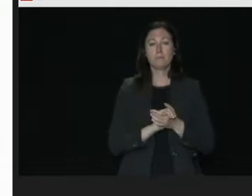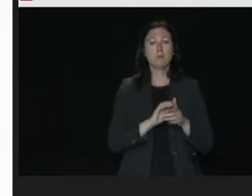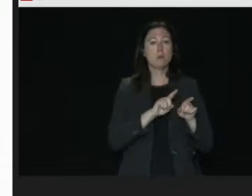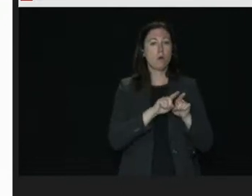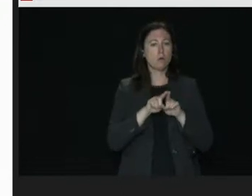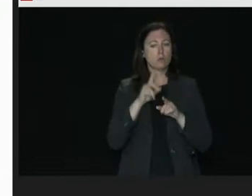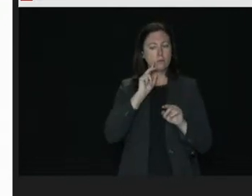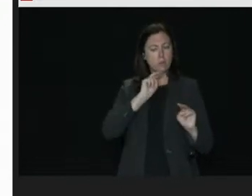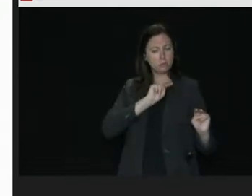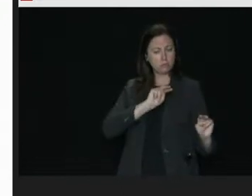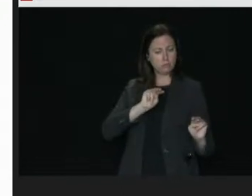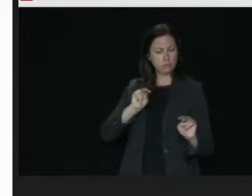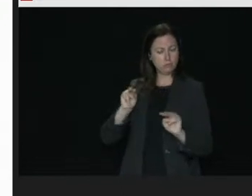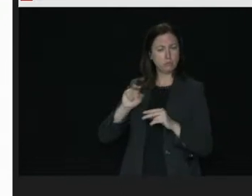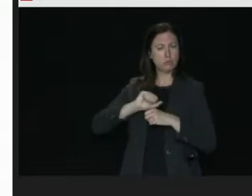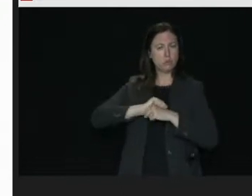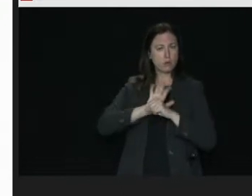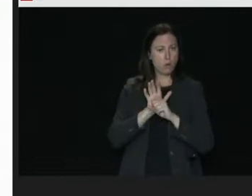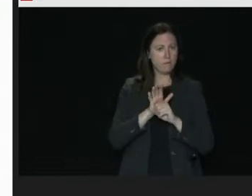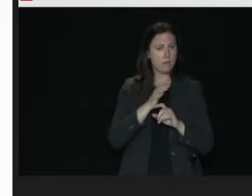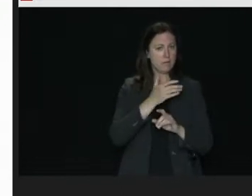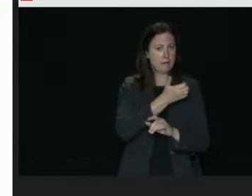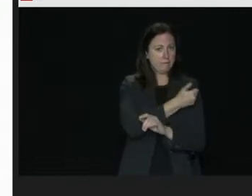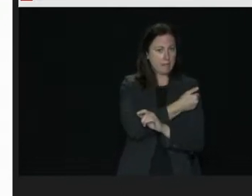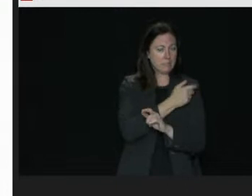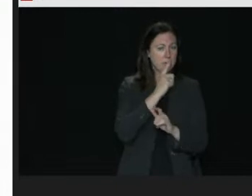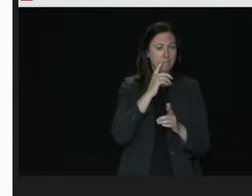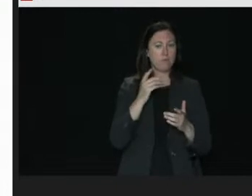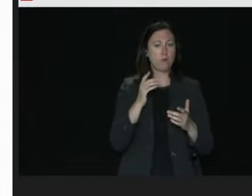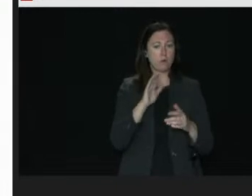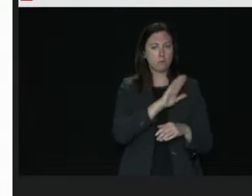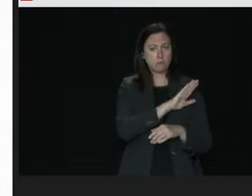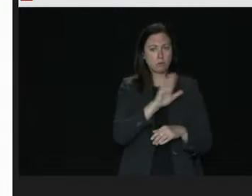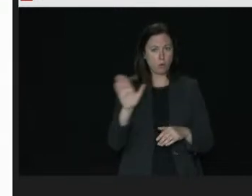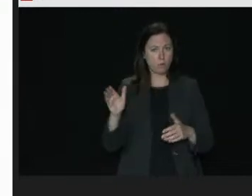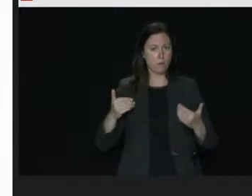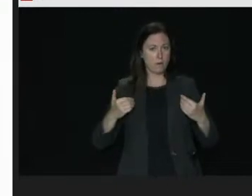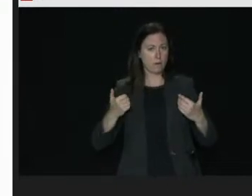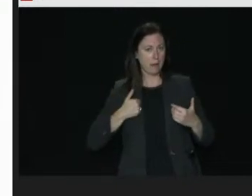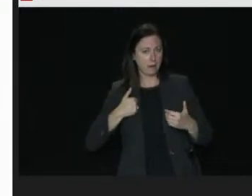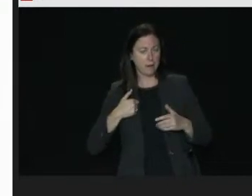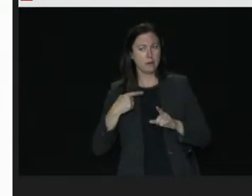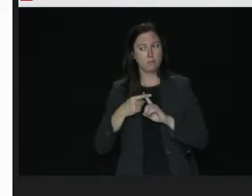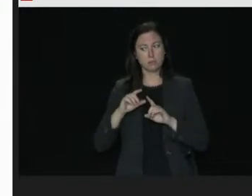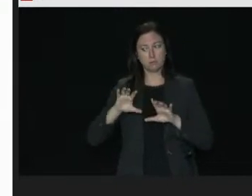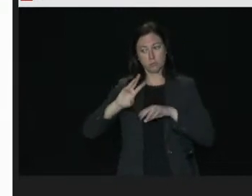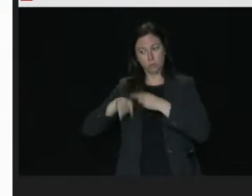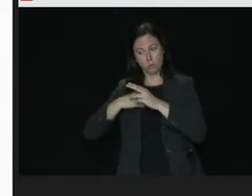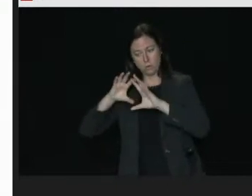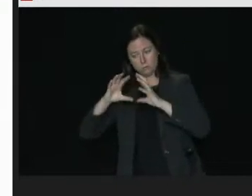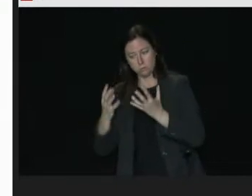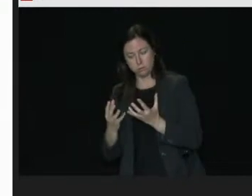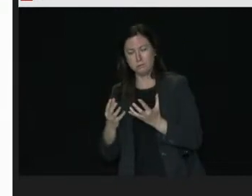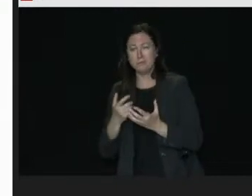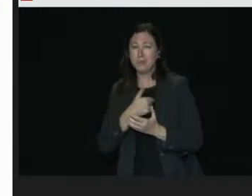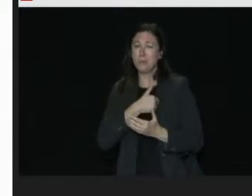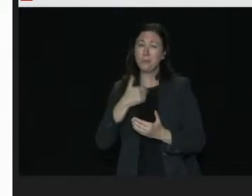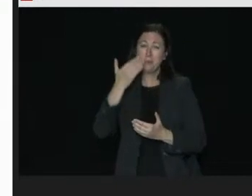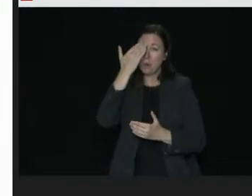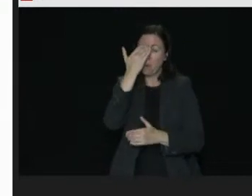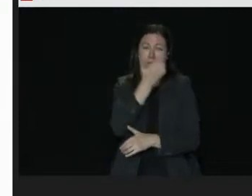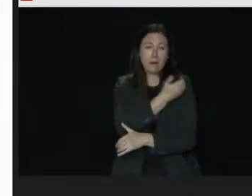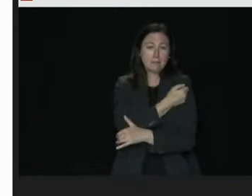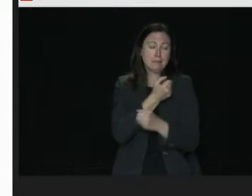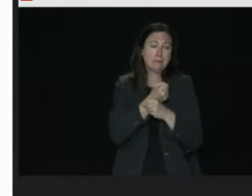close monitoring of COVID-19 vaccines in use across Canada and worldwide, we know the vaccines are very safe and